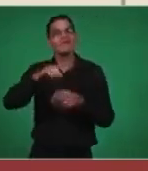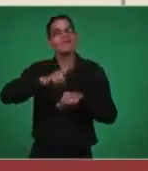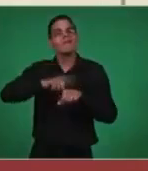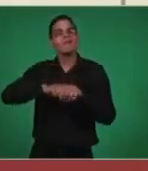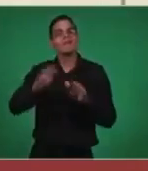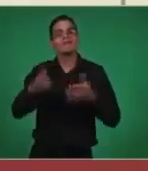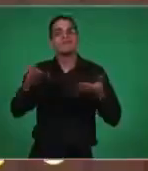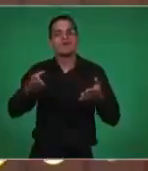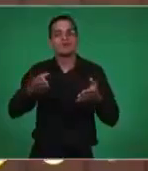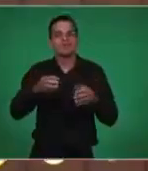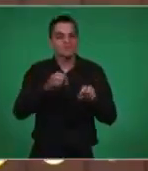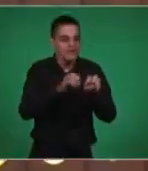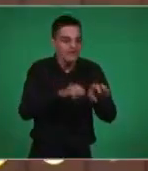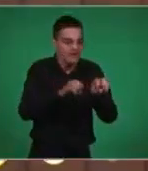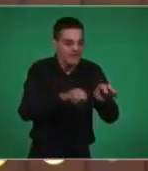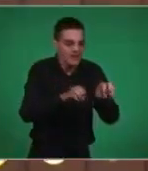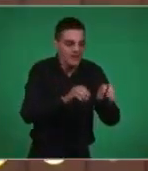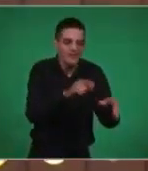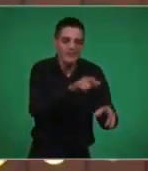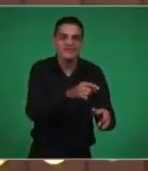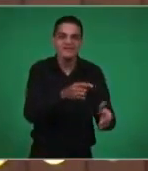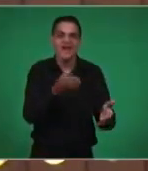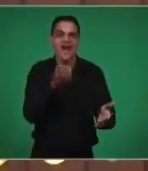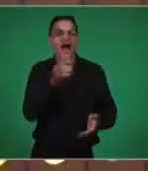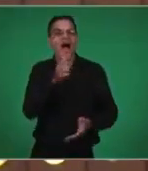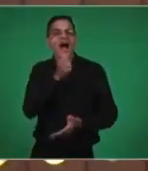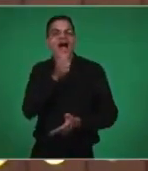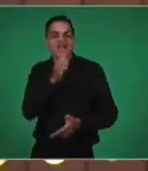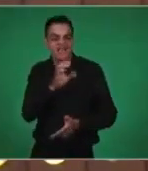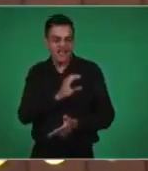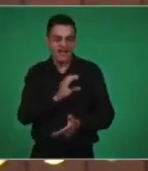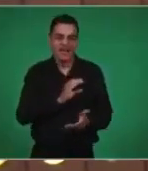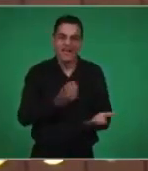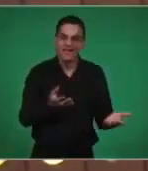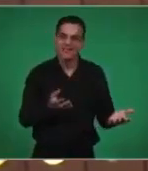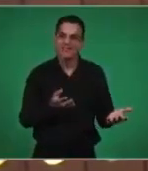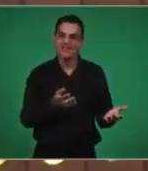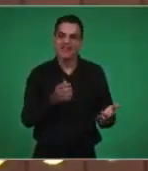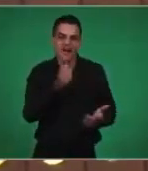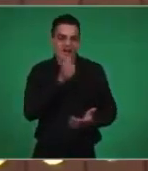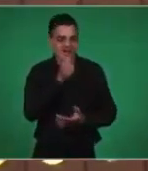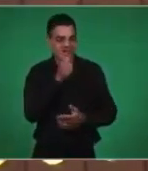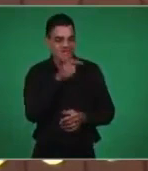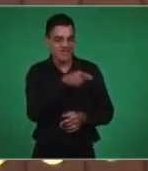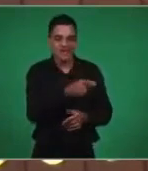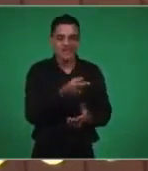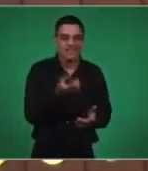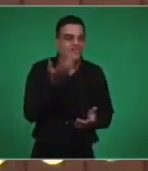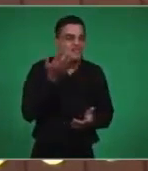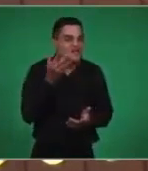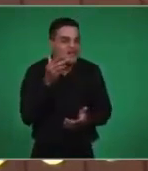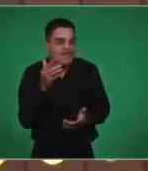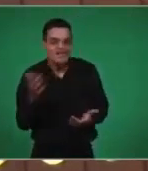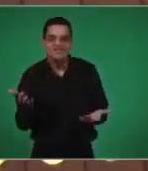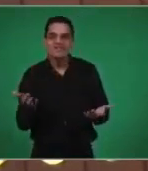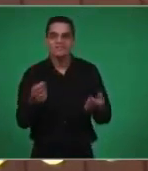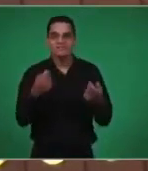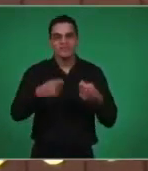in their childhood. It's in the first childhood that this thing is developed better and develops with greater